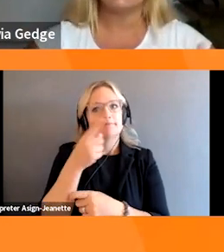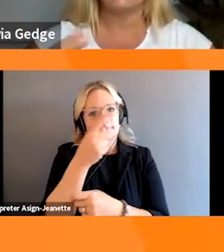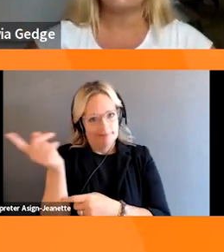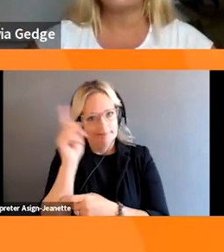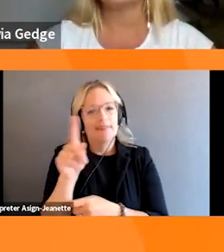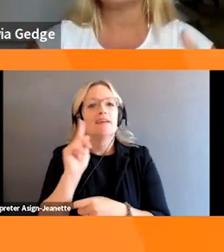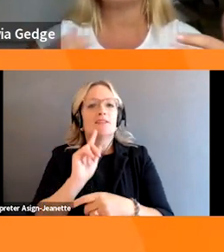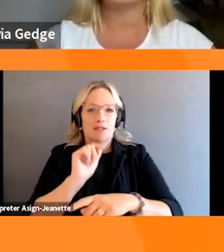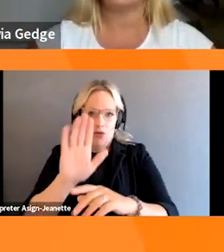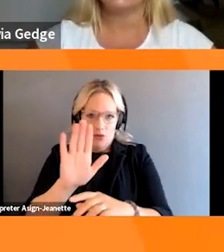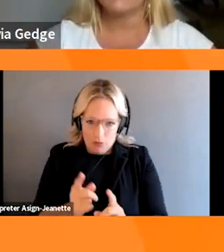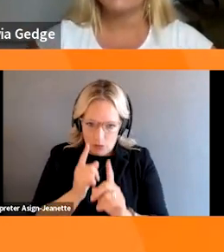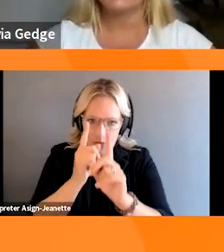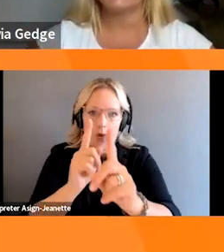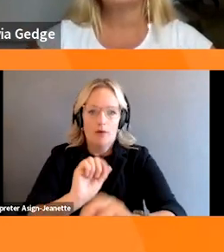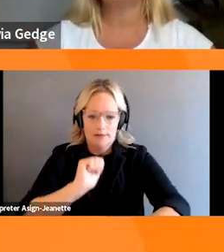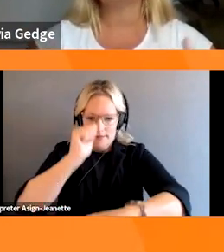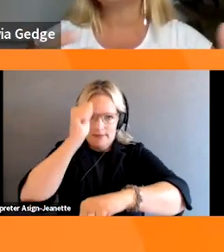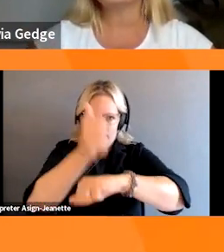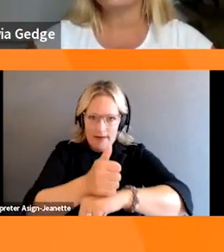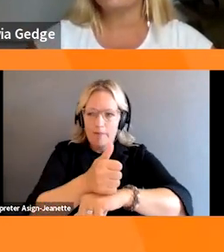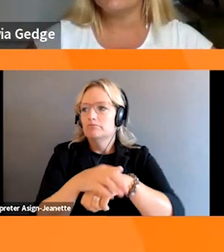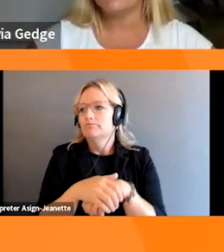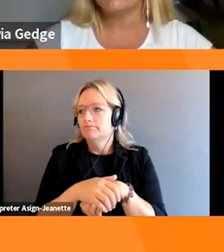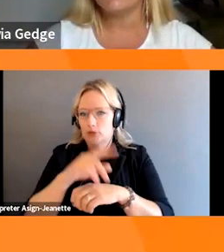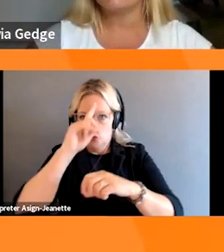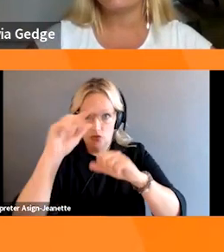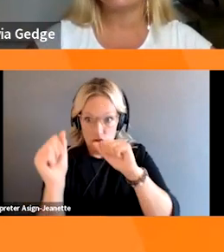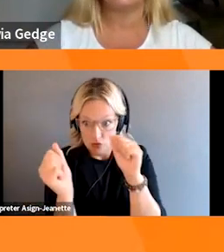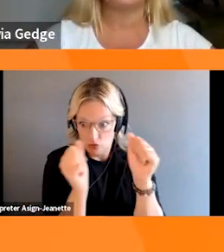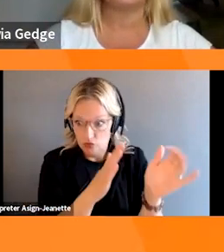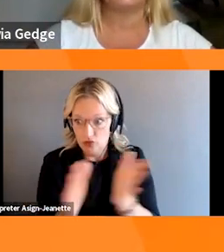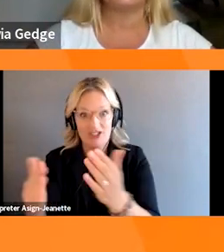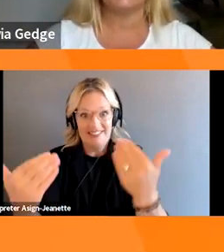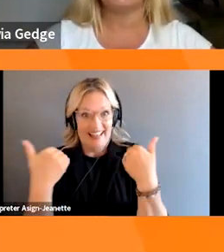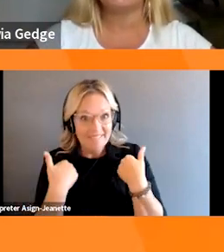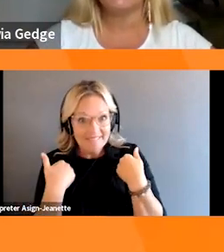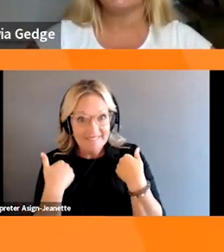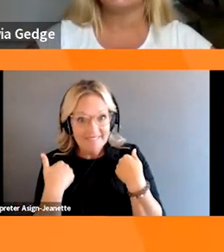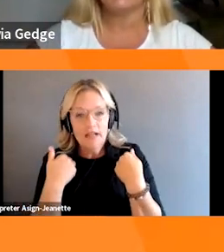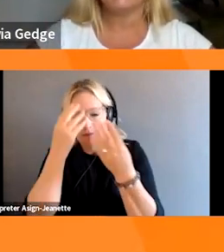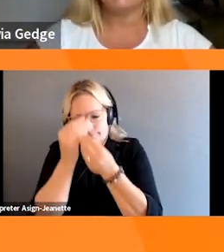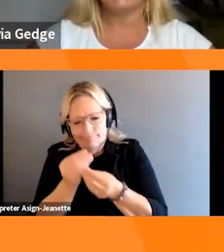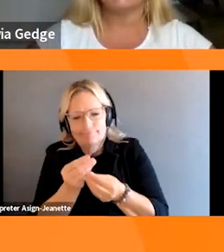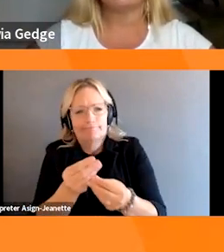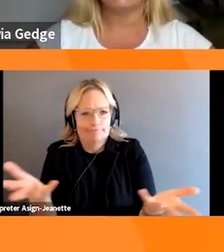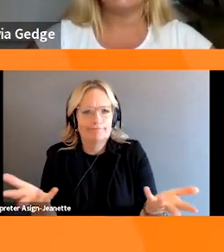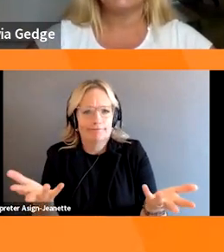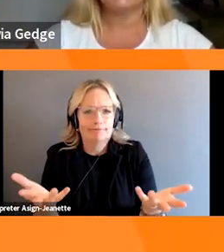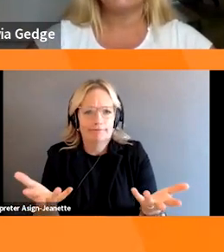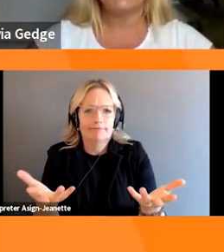be setting goals, you're going to be setting strategy, you're going to be communicating that to your employees.